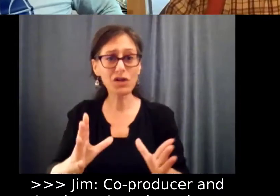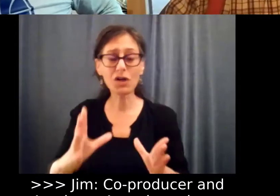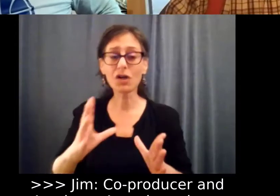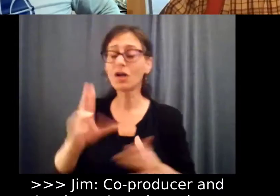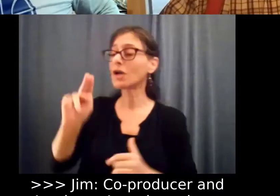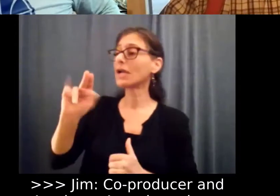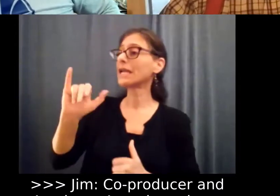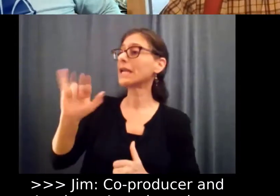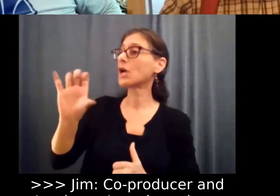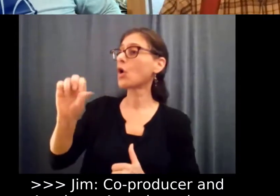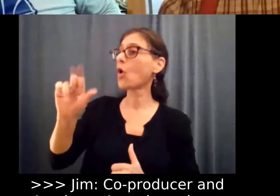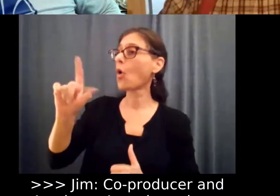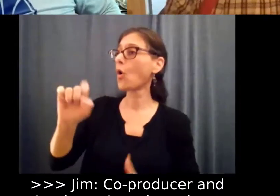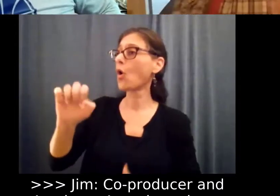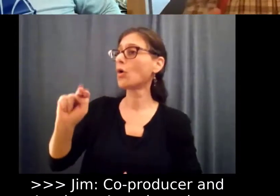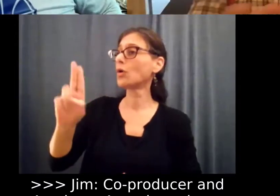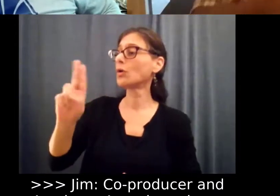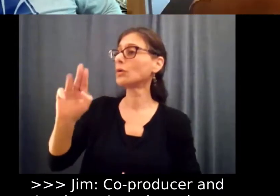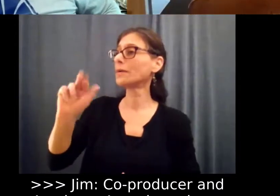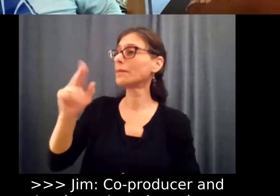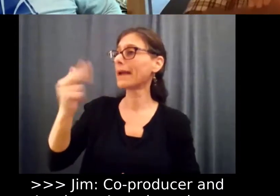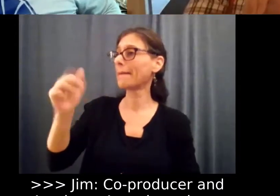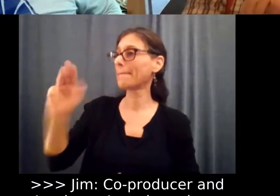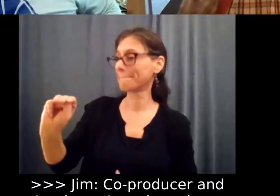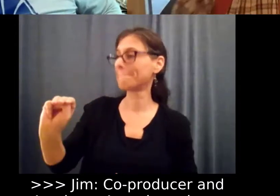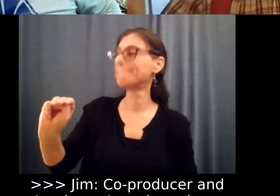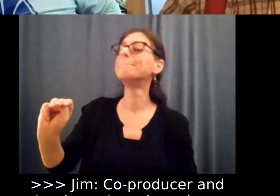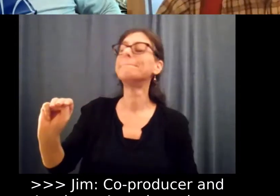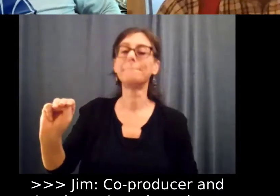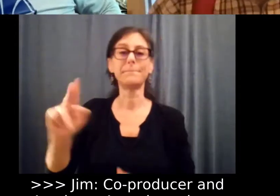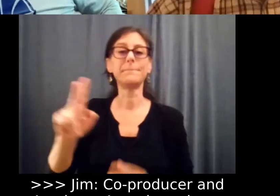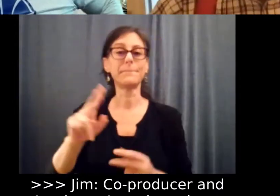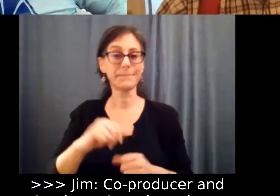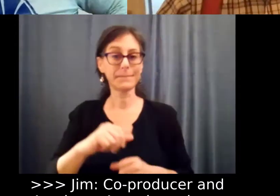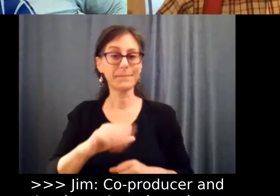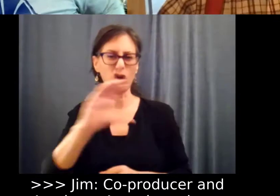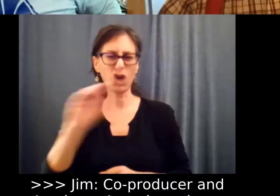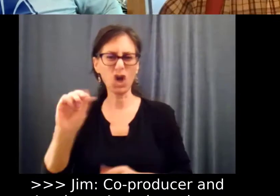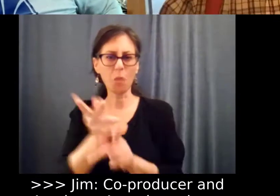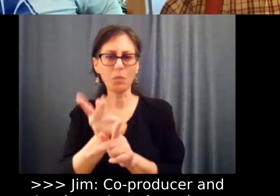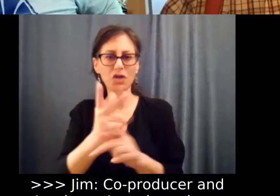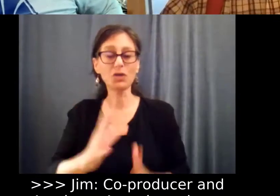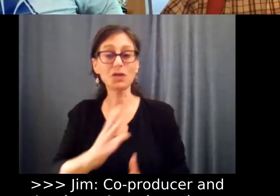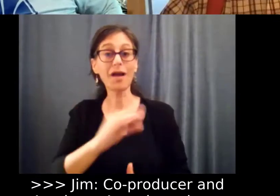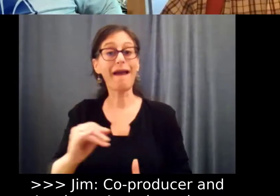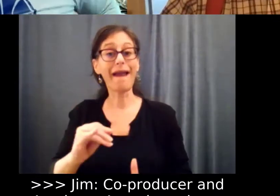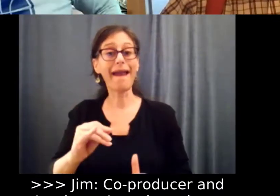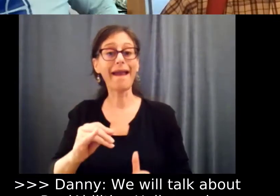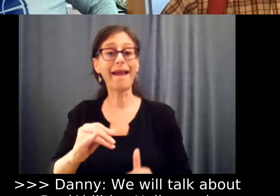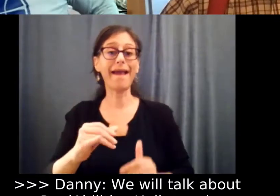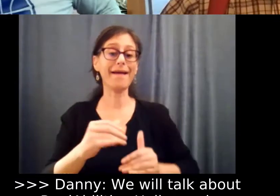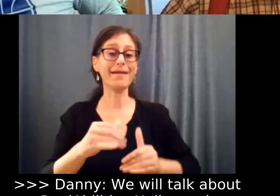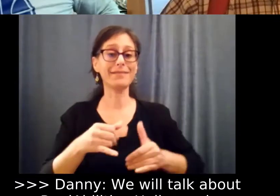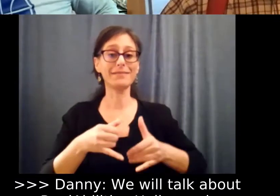Nicole Newnham. Nicole Newnham. I remembered it. Co-producer Nicole Newnham and Academy Award nominees.